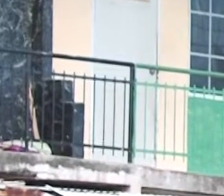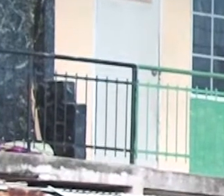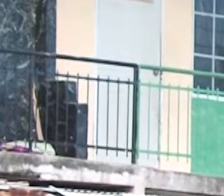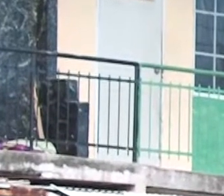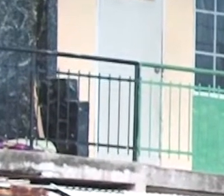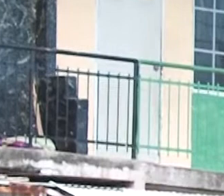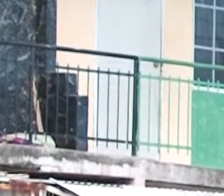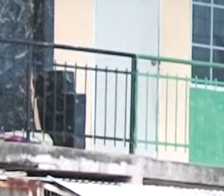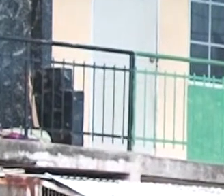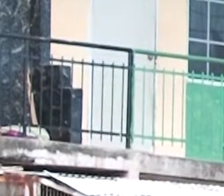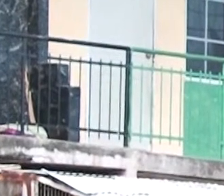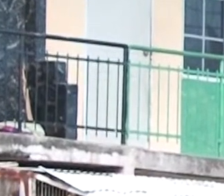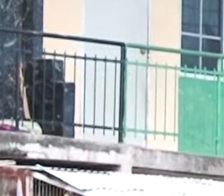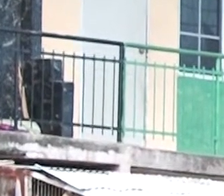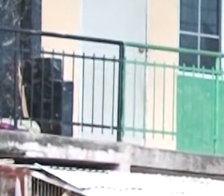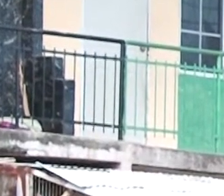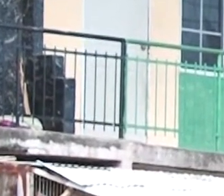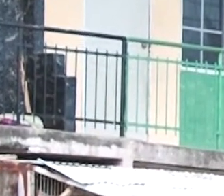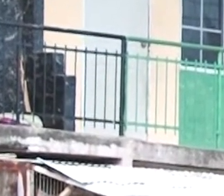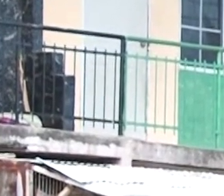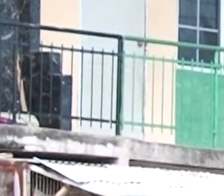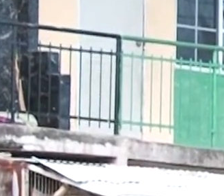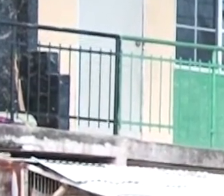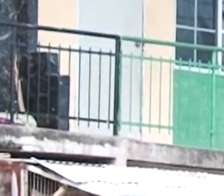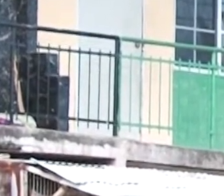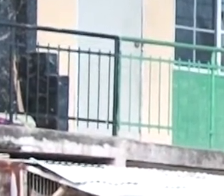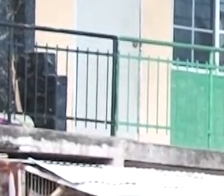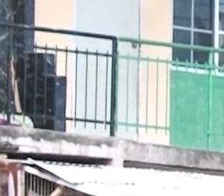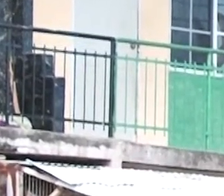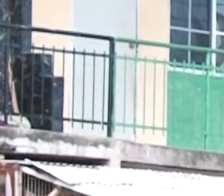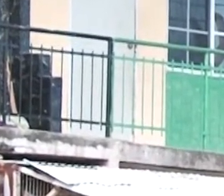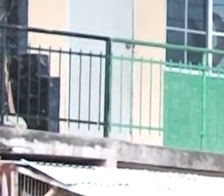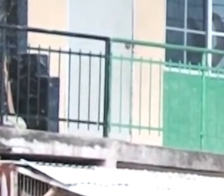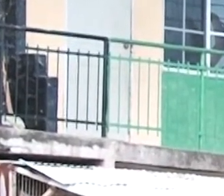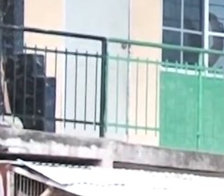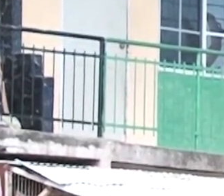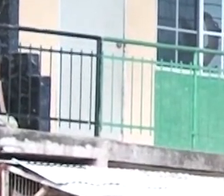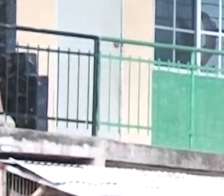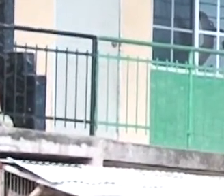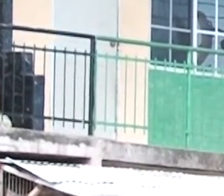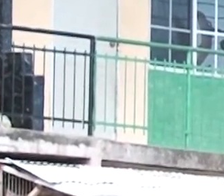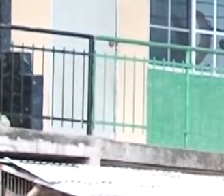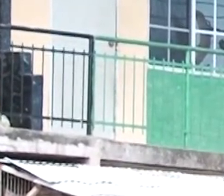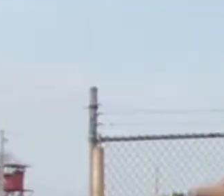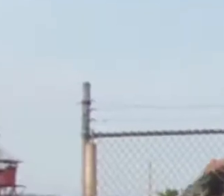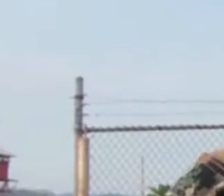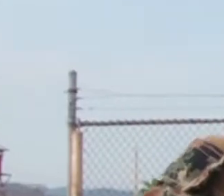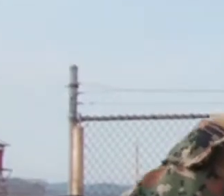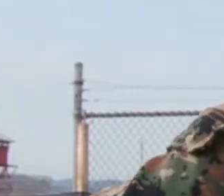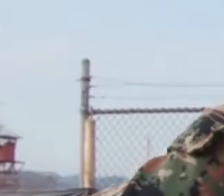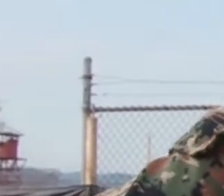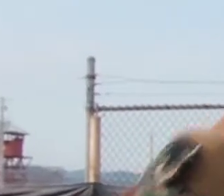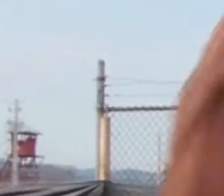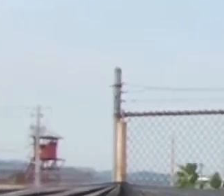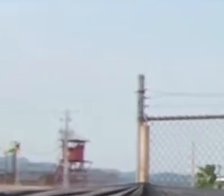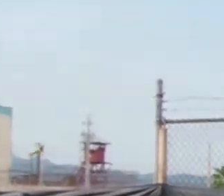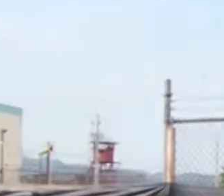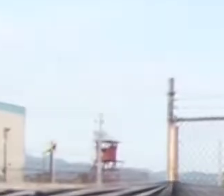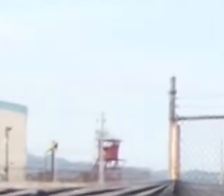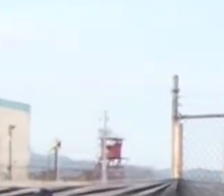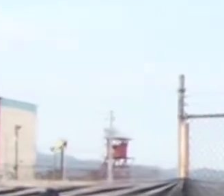He noted that in Denham Town, which was declared the 2nd ZOZO in October 2017, the joint security forces